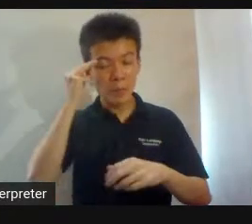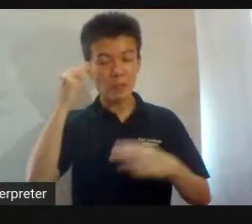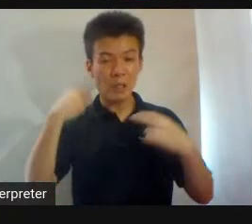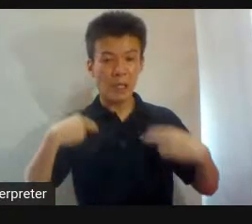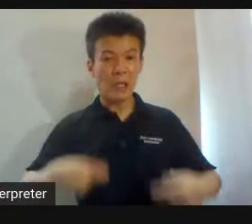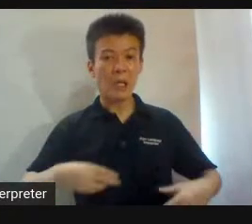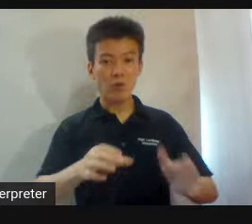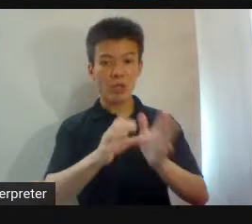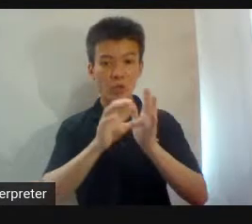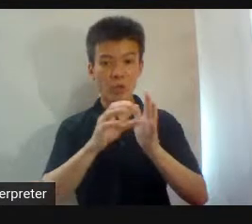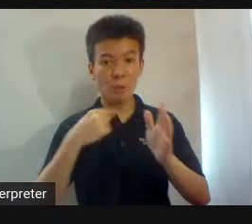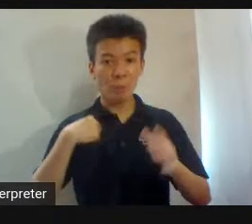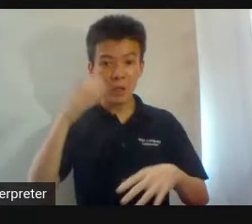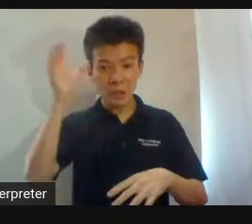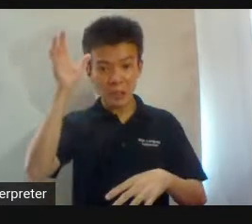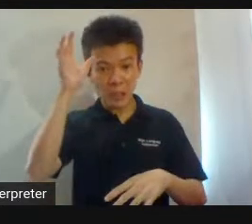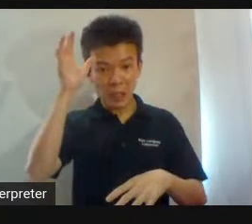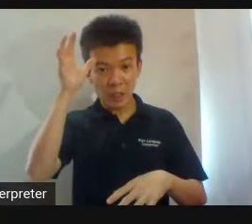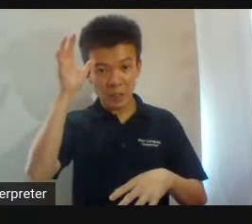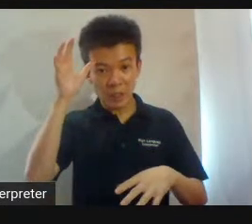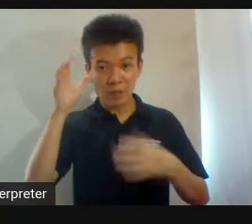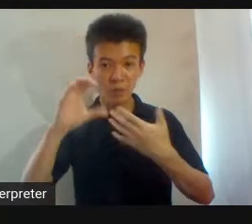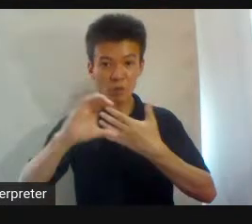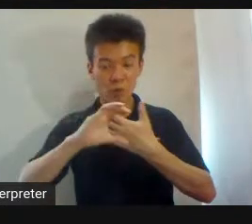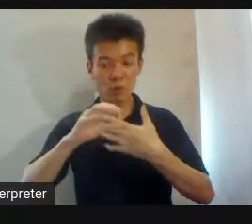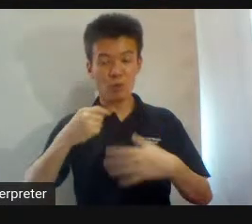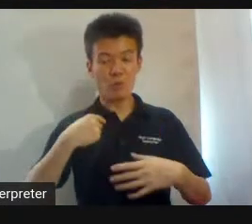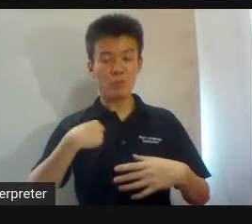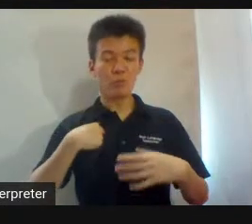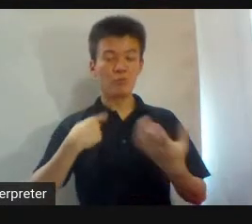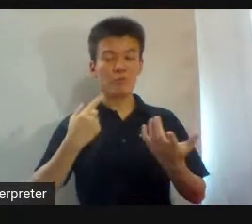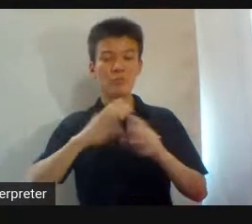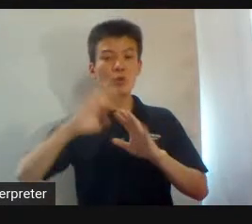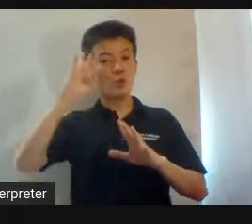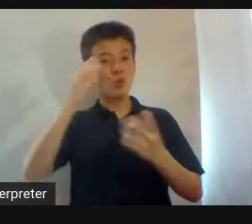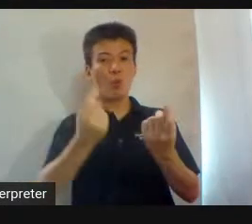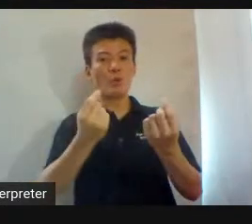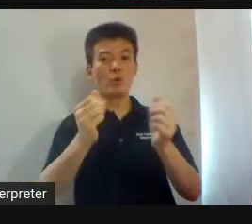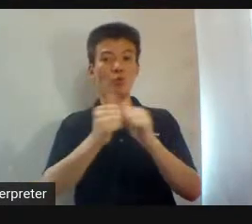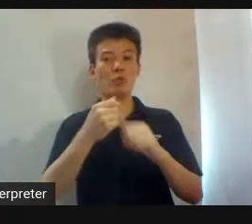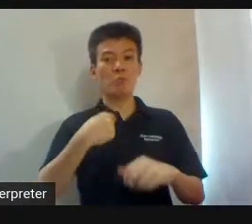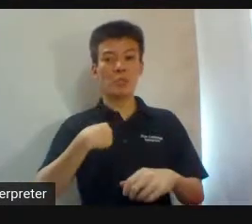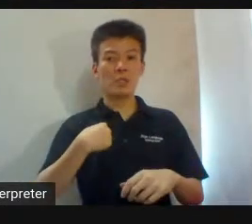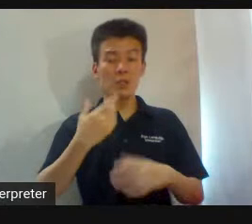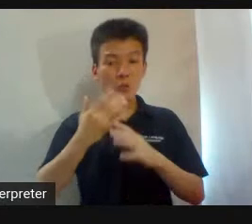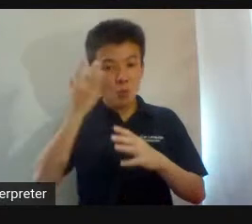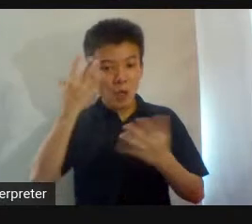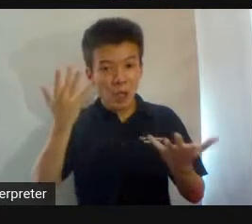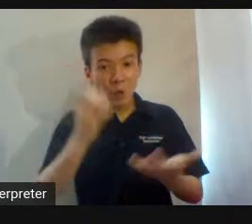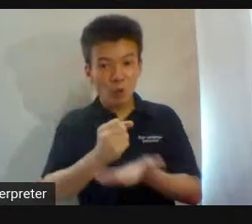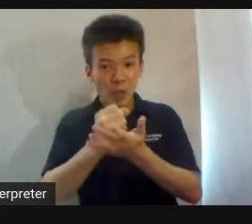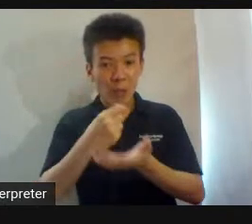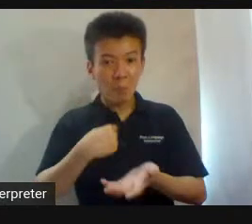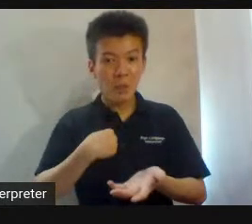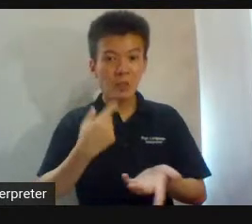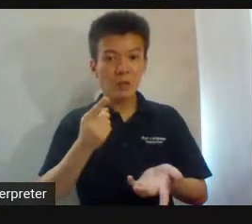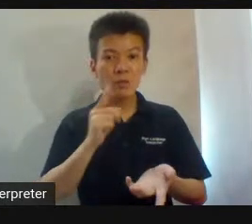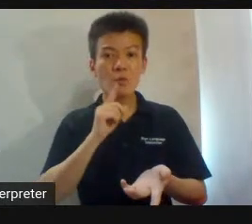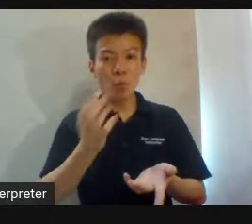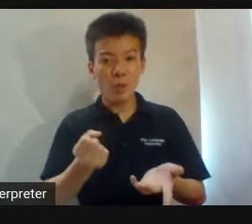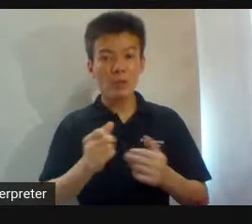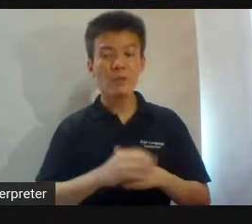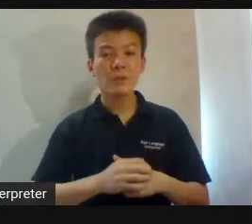condition, my dad, who I'm very close with, he didn't know what to do with me, actually. He didn't know how to help me, even though he really wanted